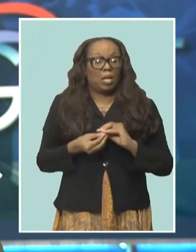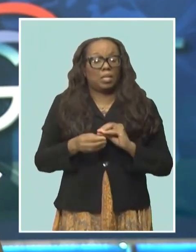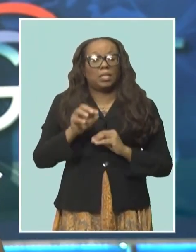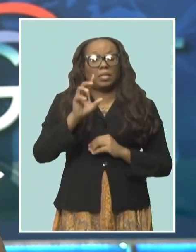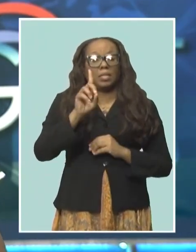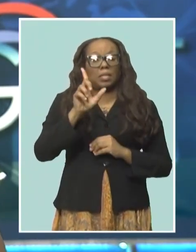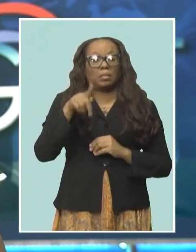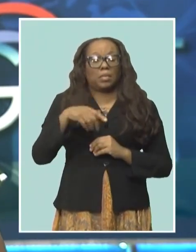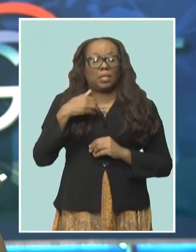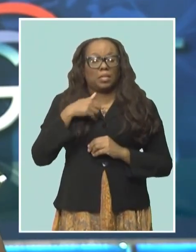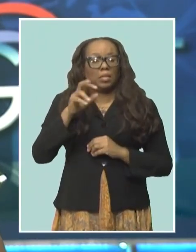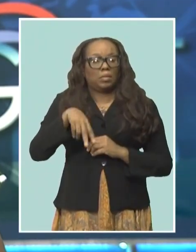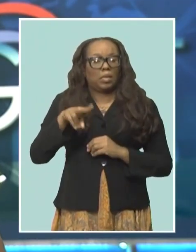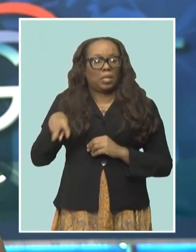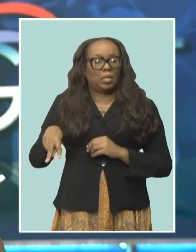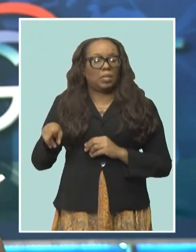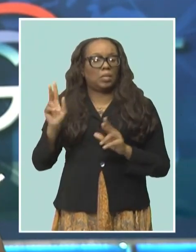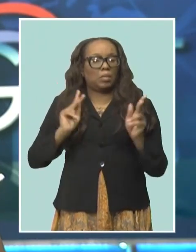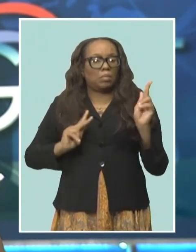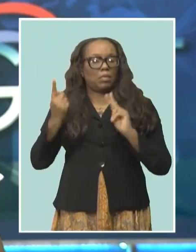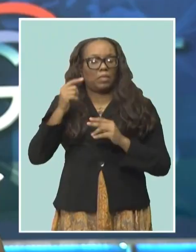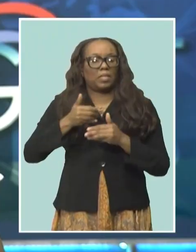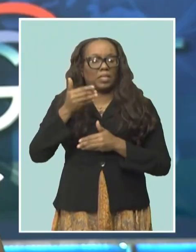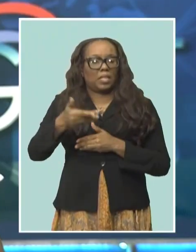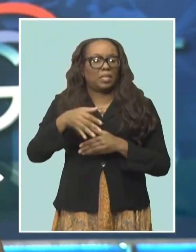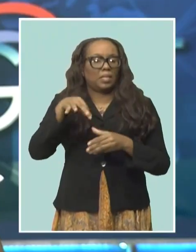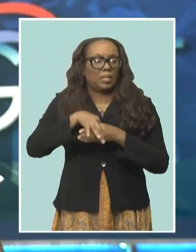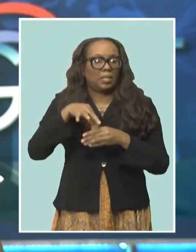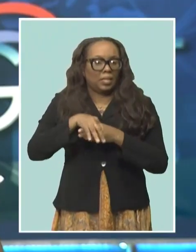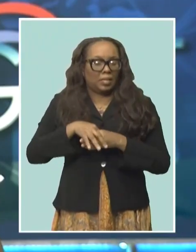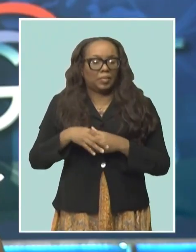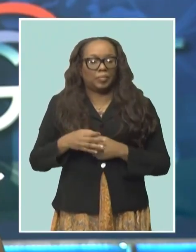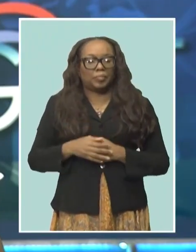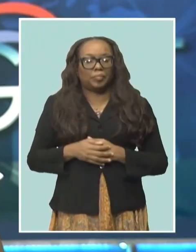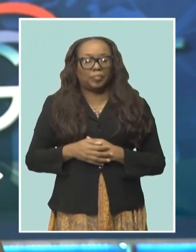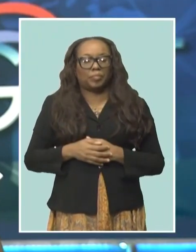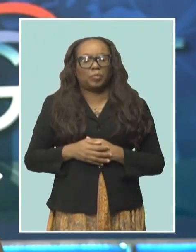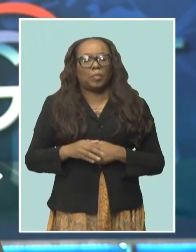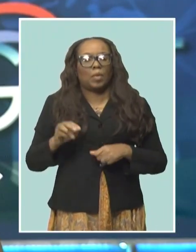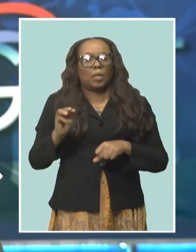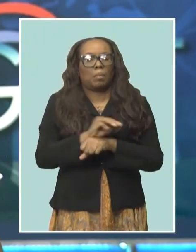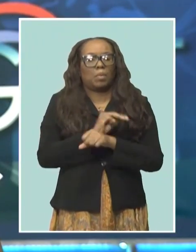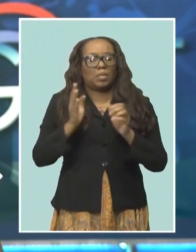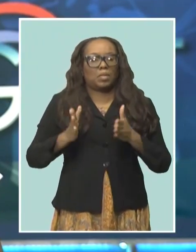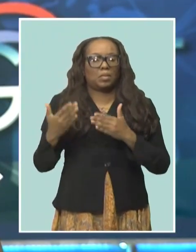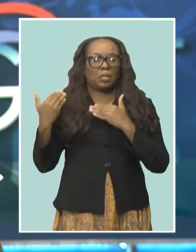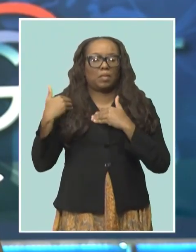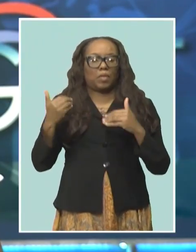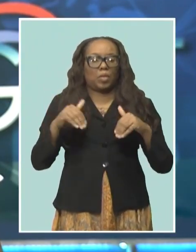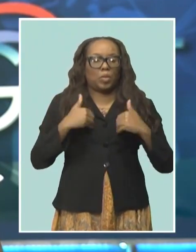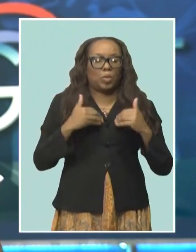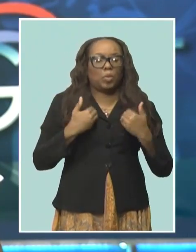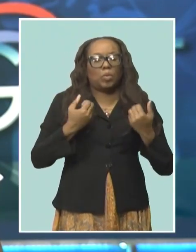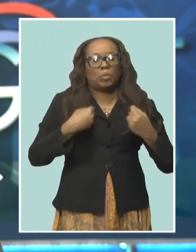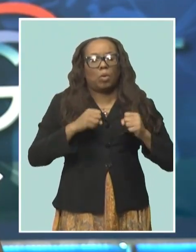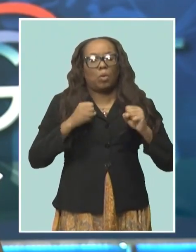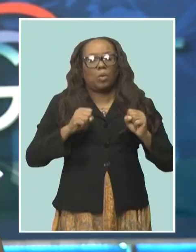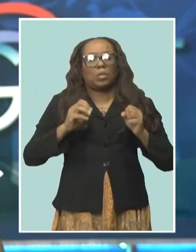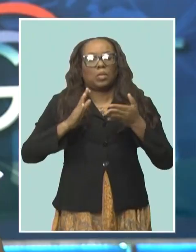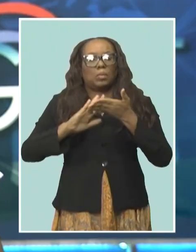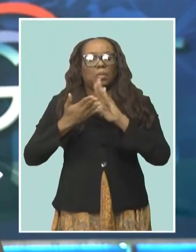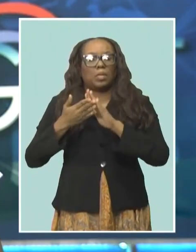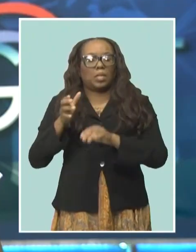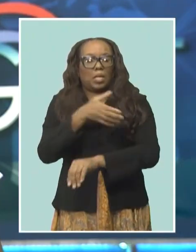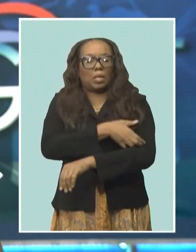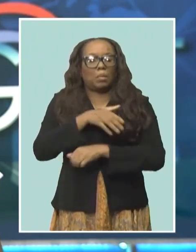confirmed candidates to contest the next general election. Minister of Youth, Sports and Community Empowerment Charles Griffith